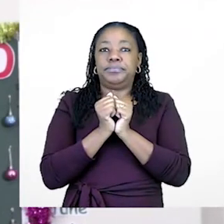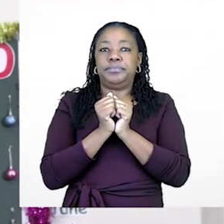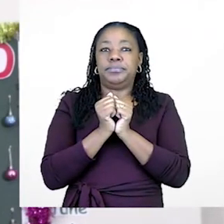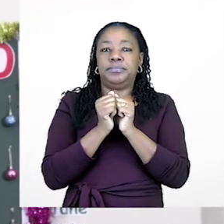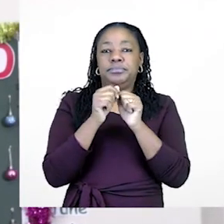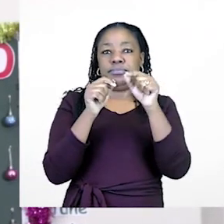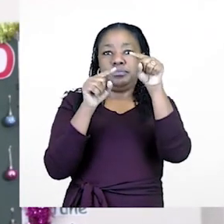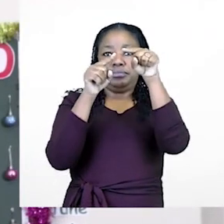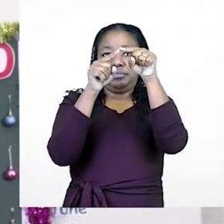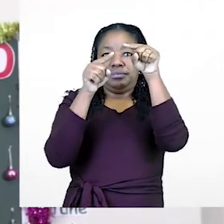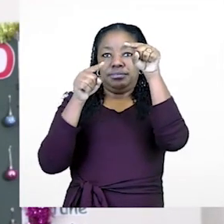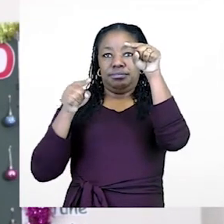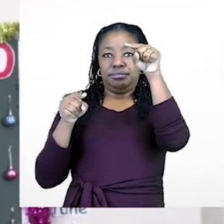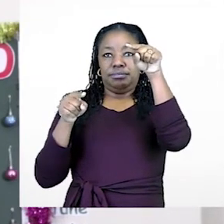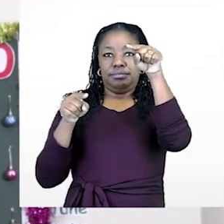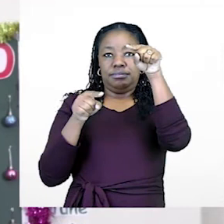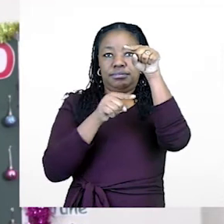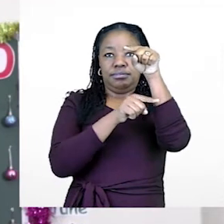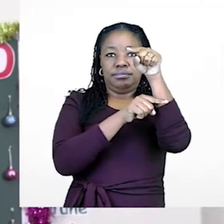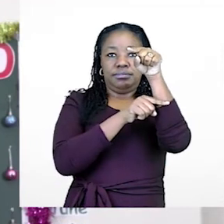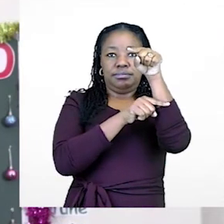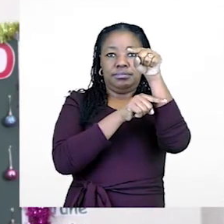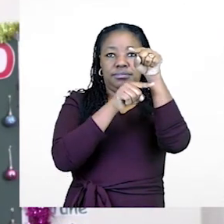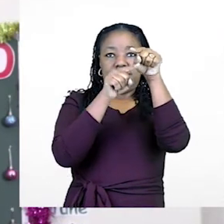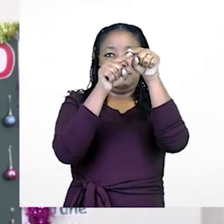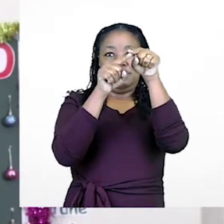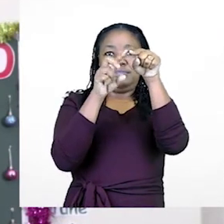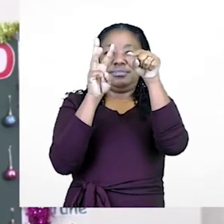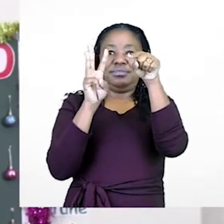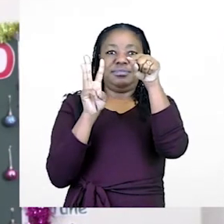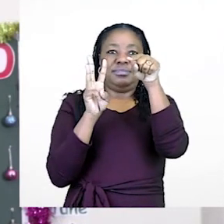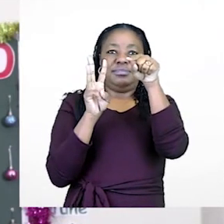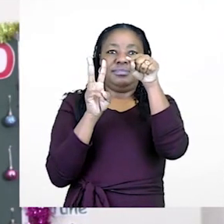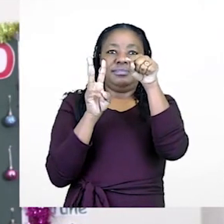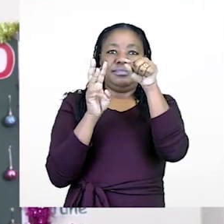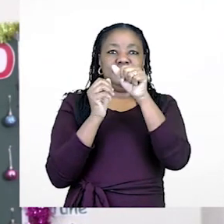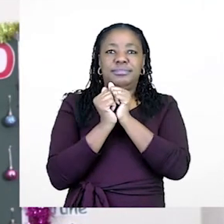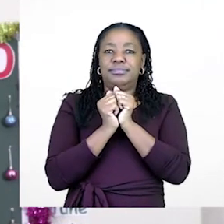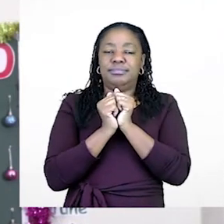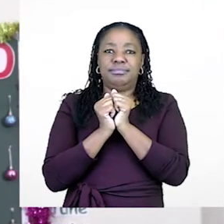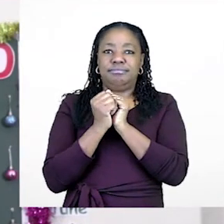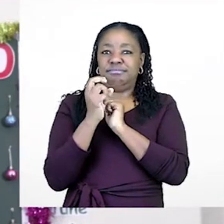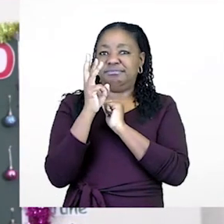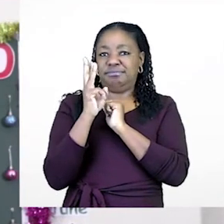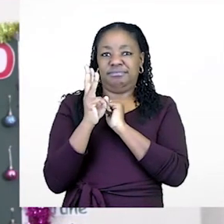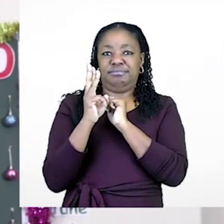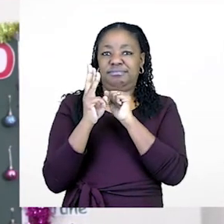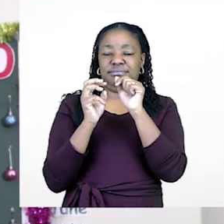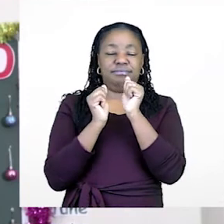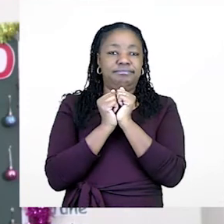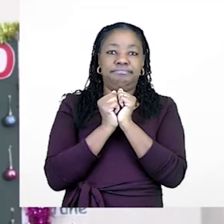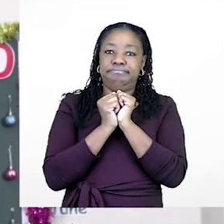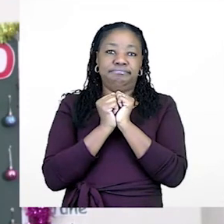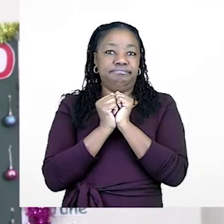1, 2, 3. It seems like it only has 3 sides, so